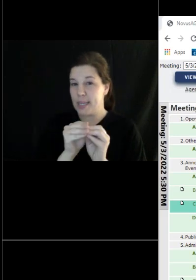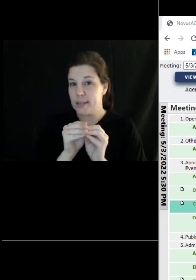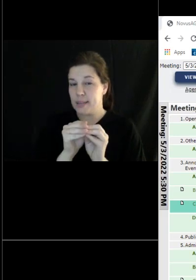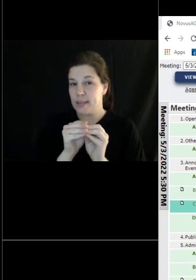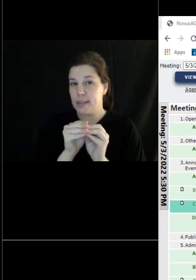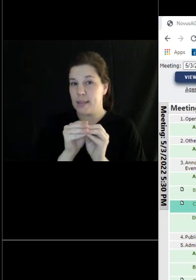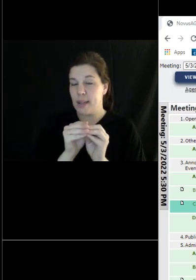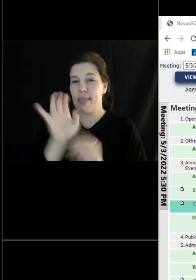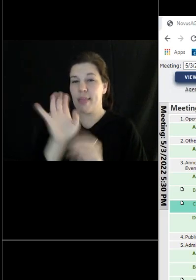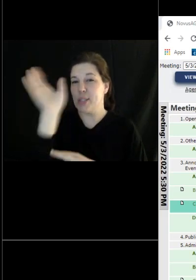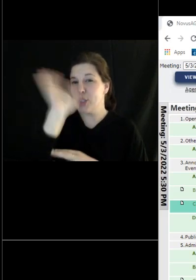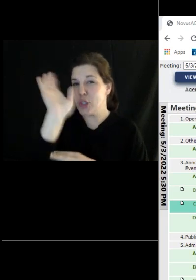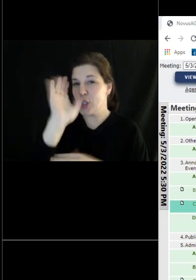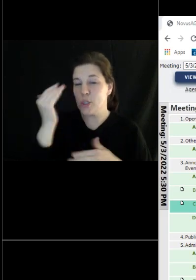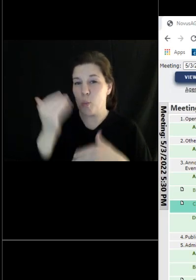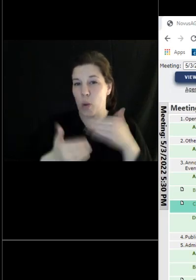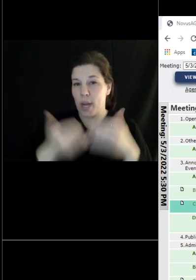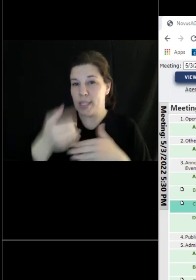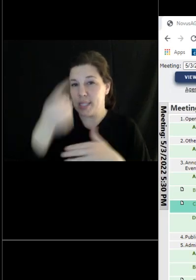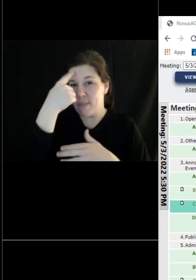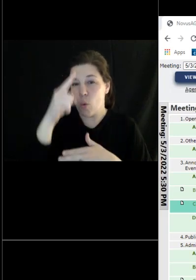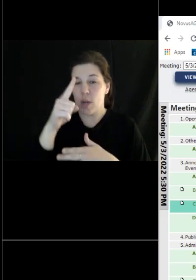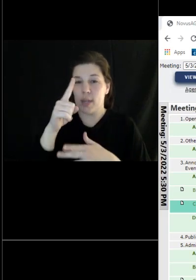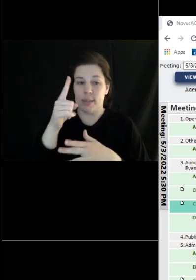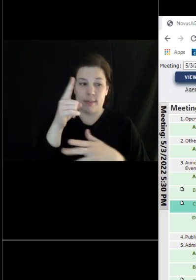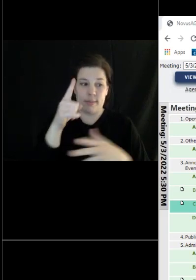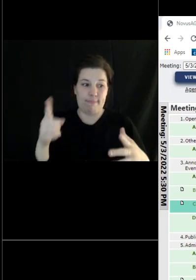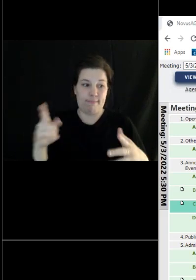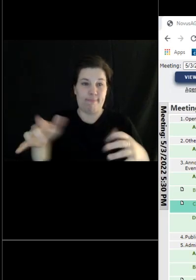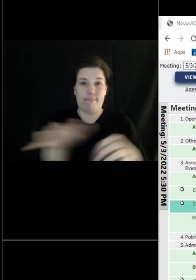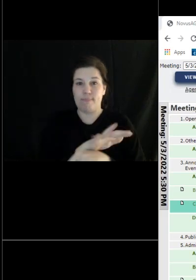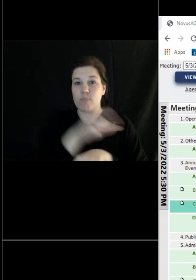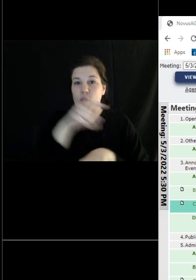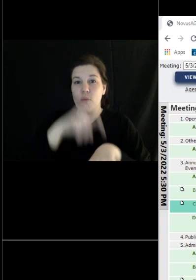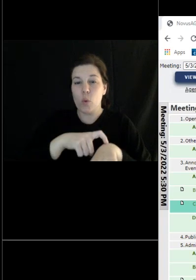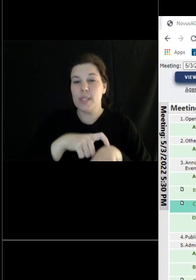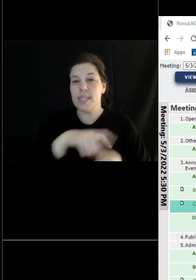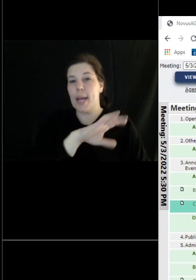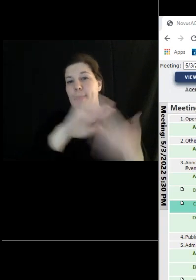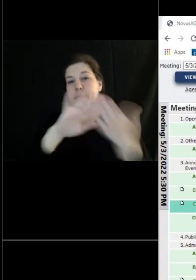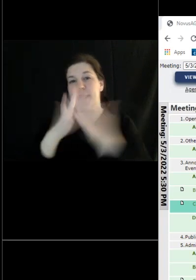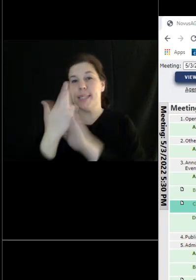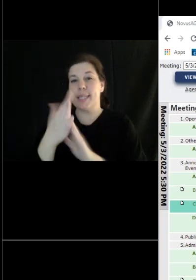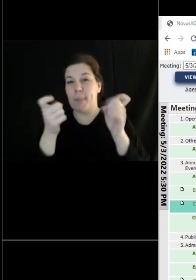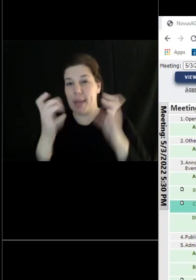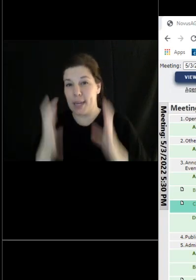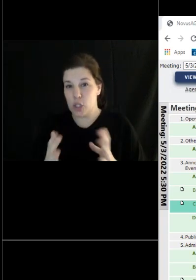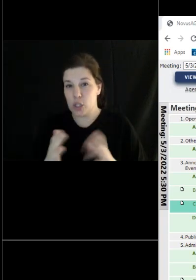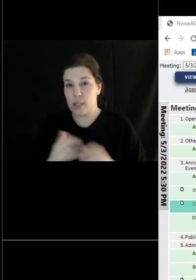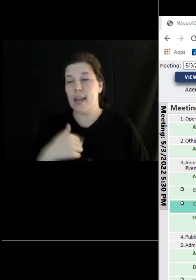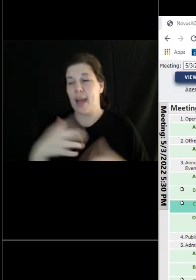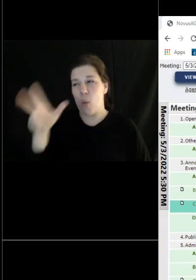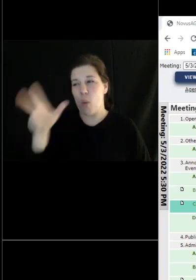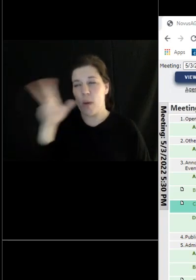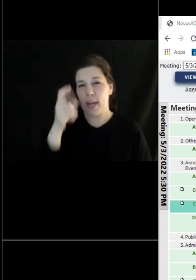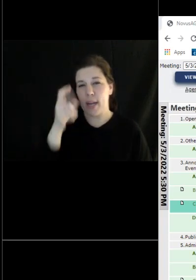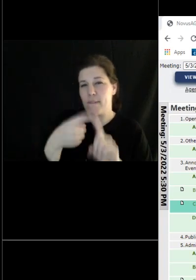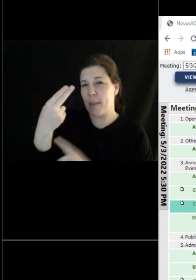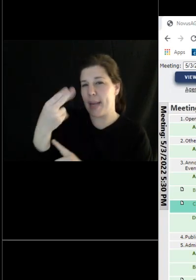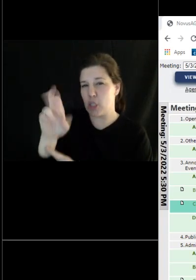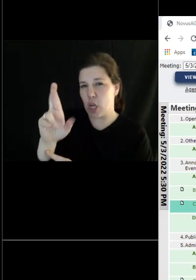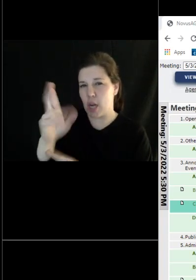search process for a permanent city manager. I'd like to hear from HR what our options are and what that process will look like. But other